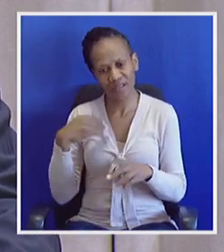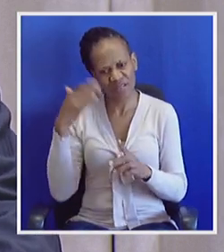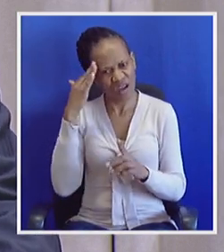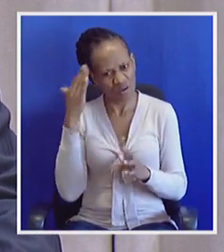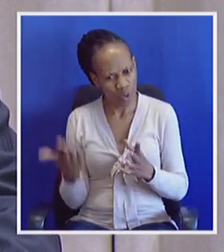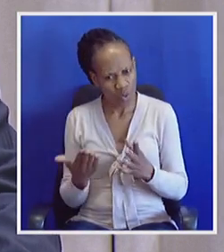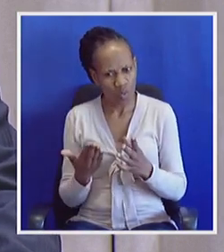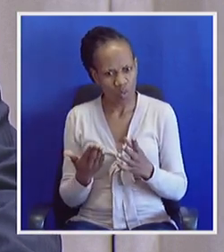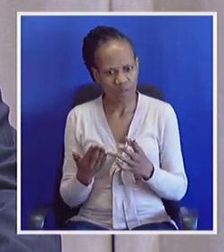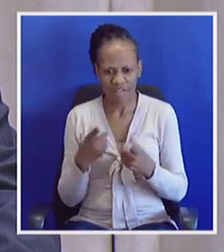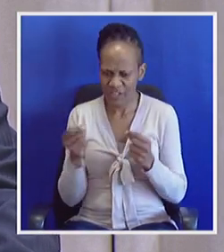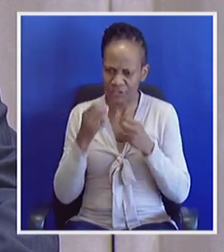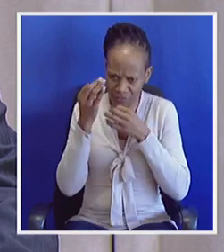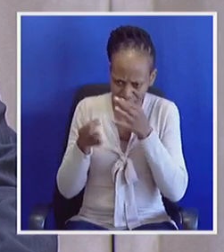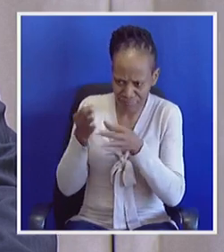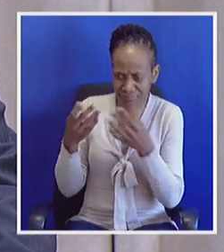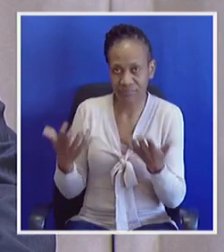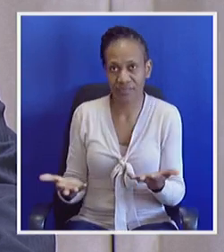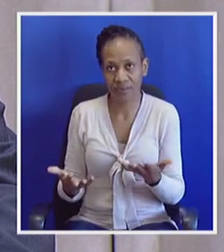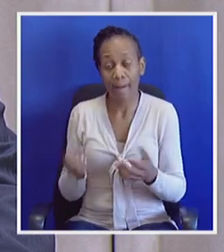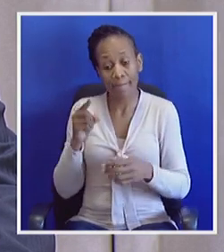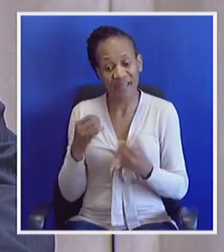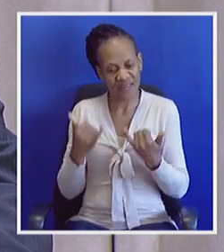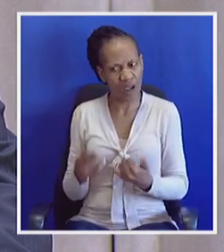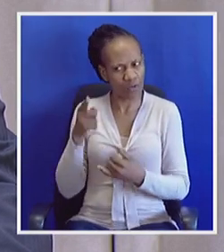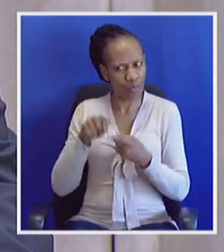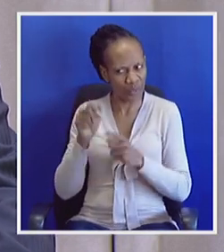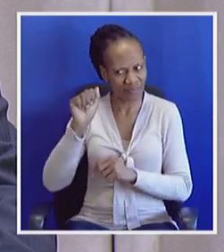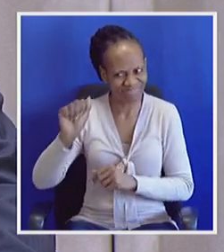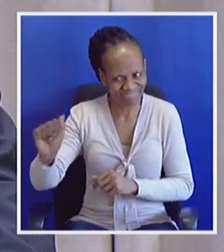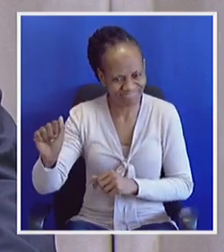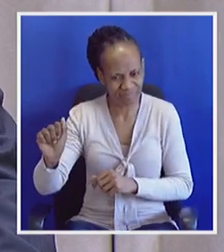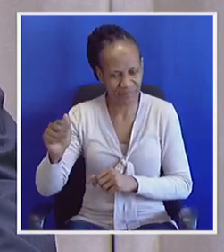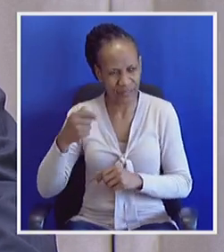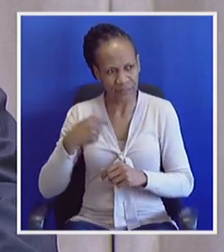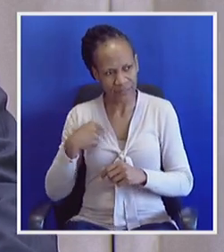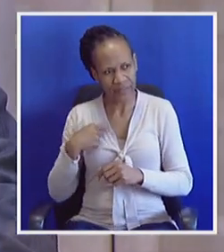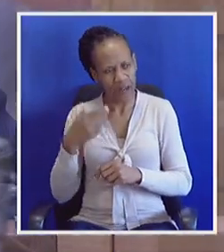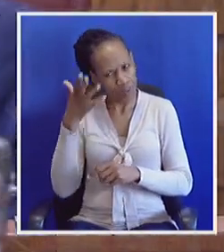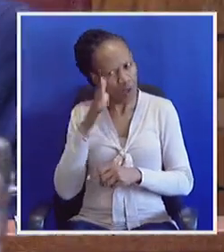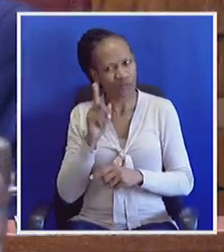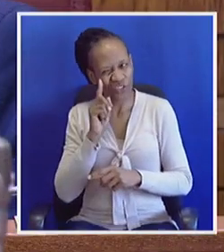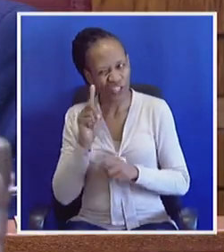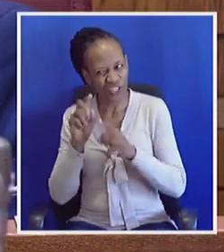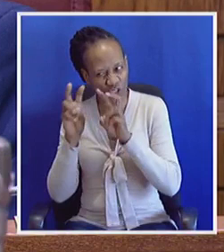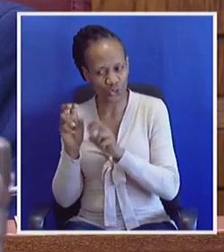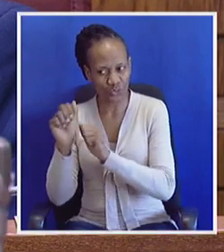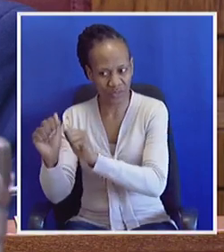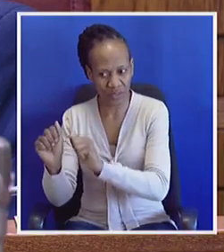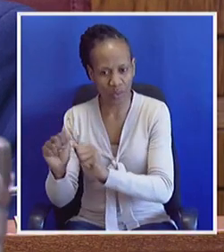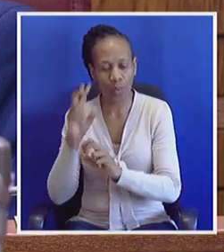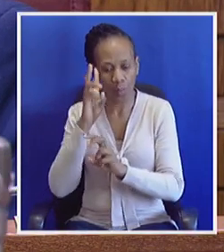initial answer. So what you have put forward is something that I would certainly like to look at. We'll